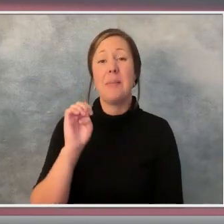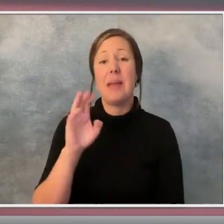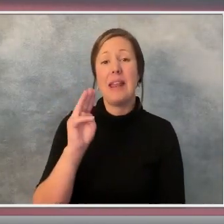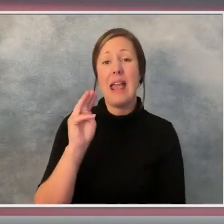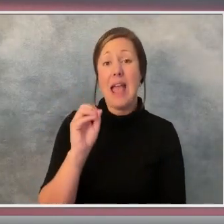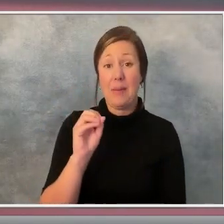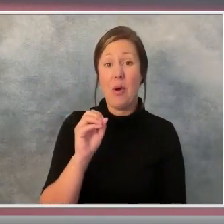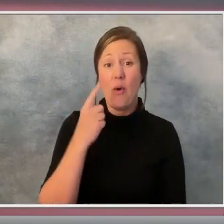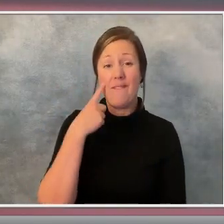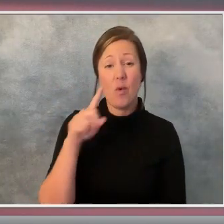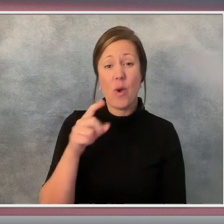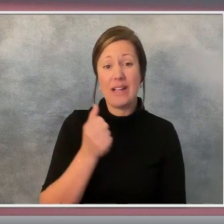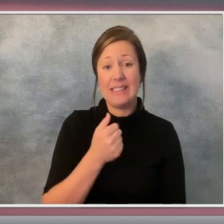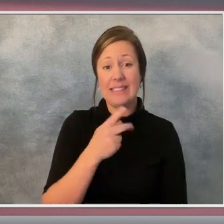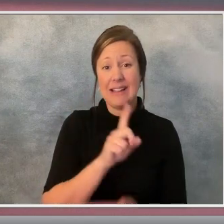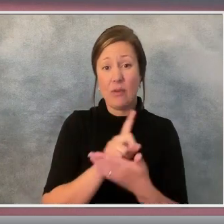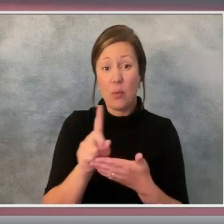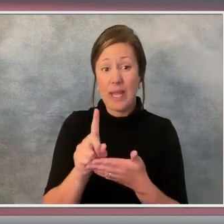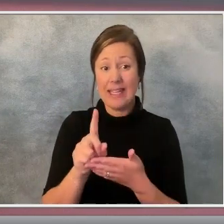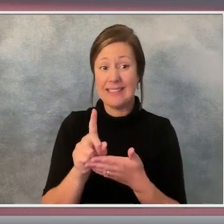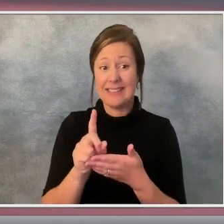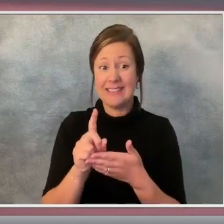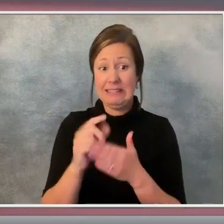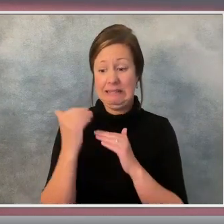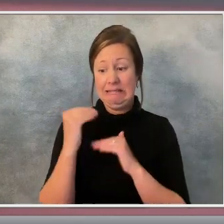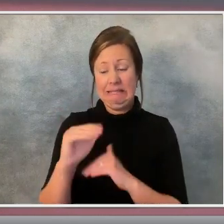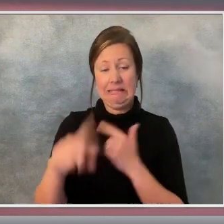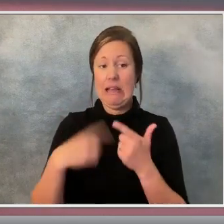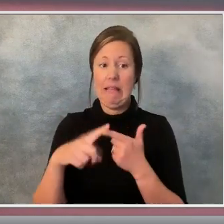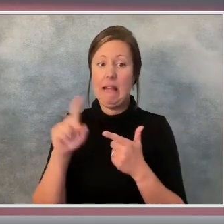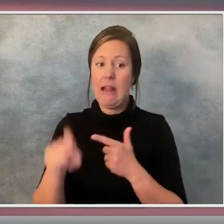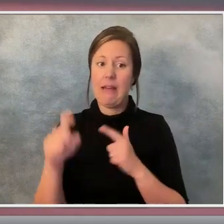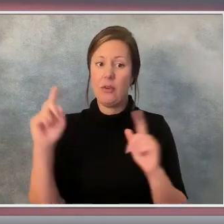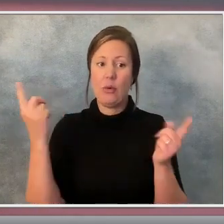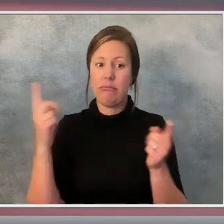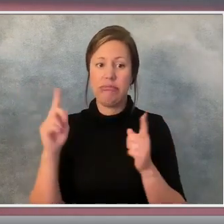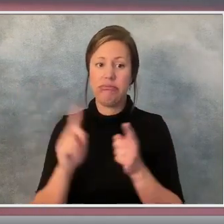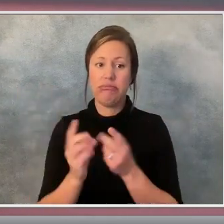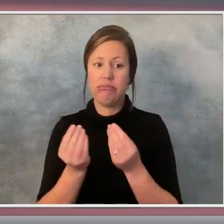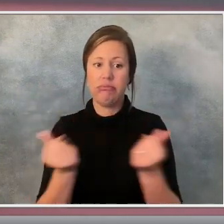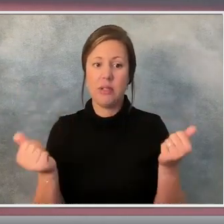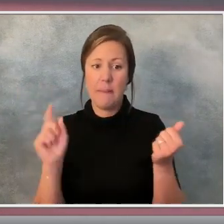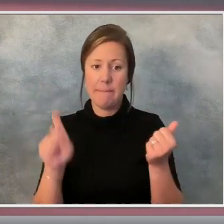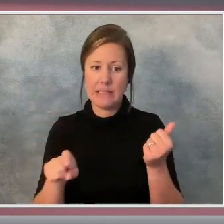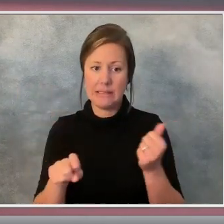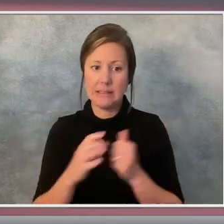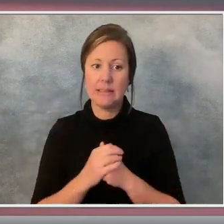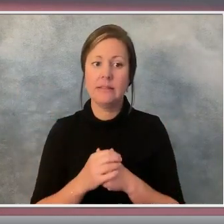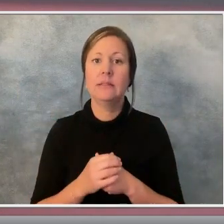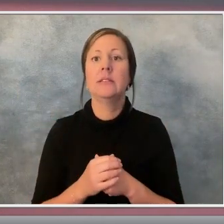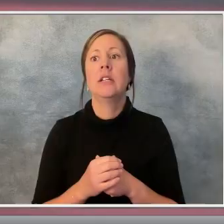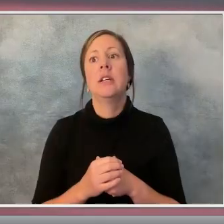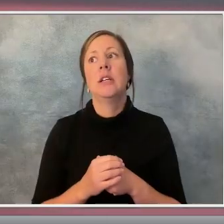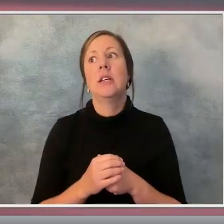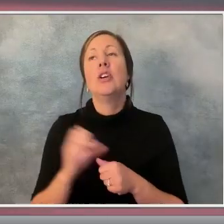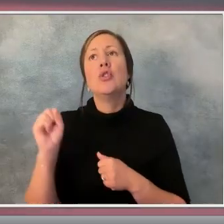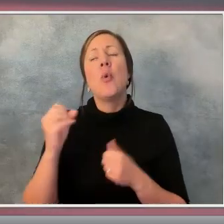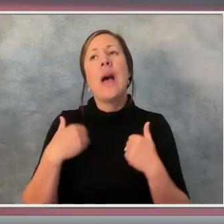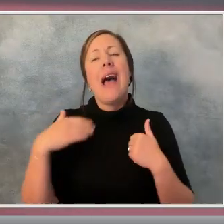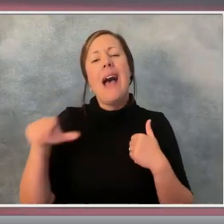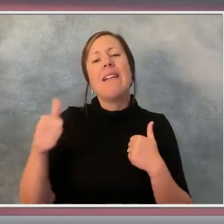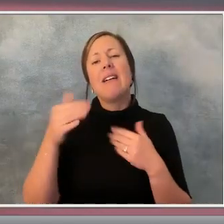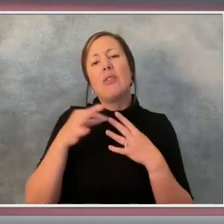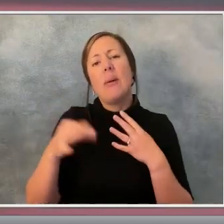weeks or so before bad things start happening. So there were other options, yes, but we had some minor